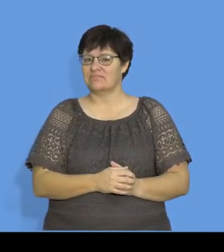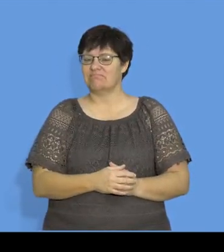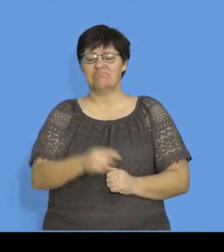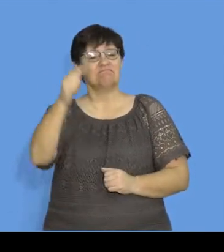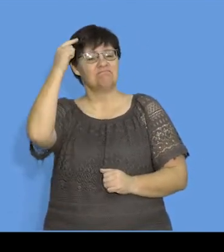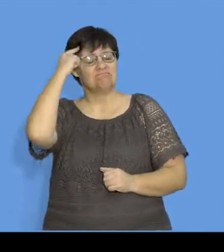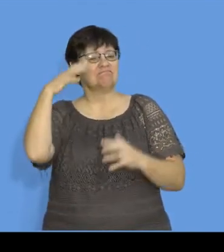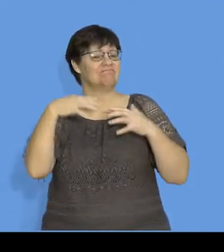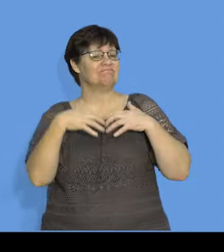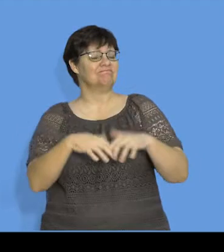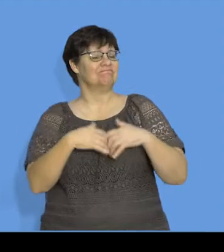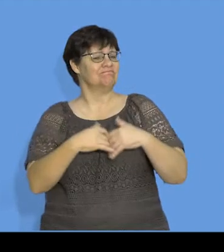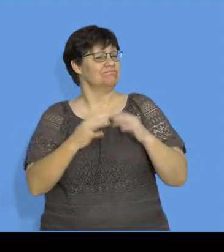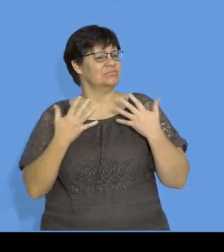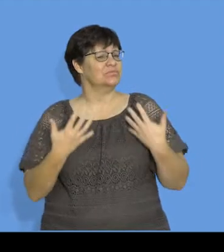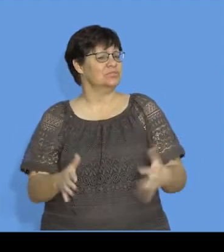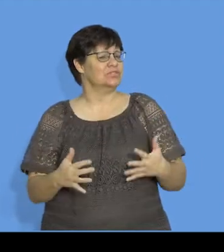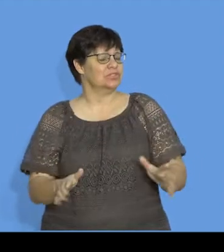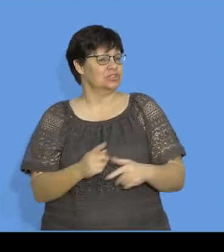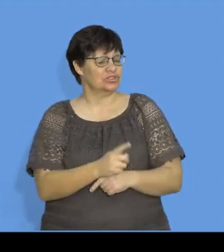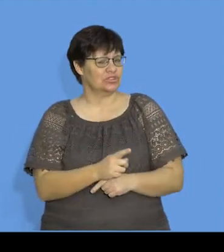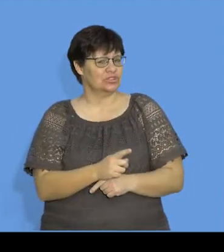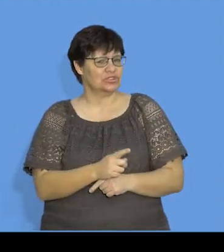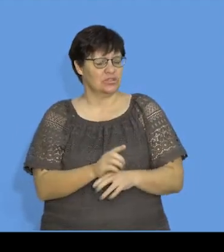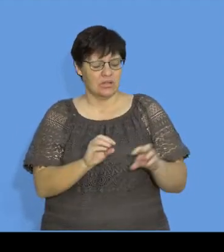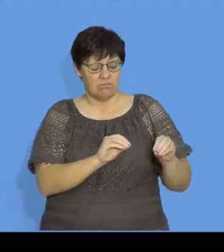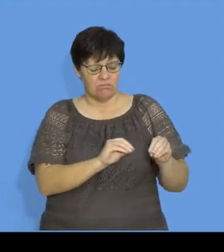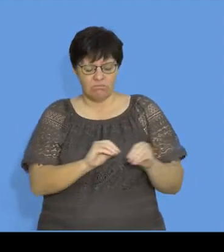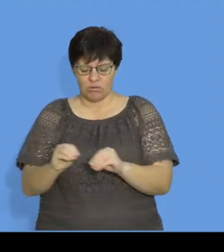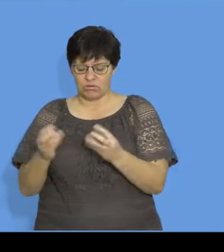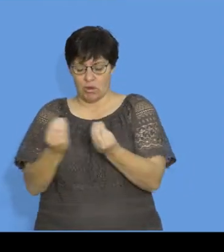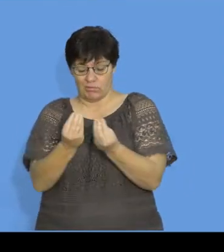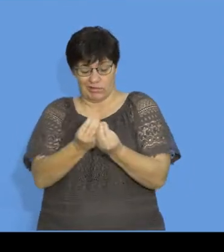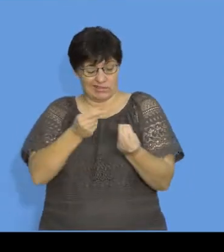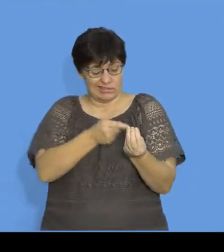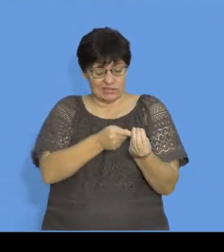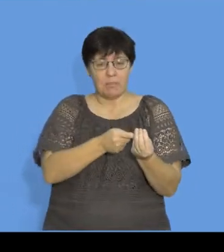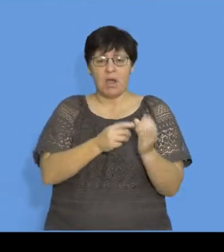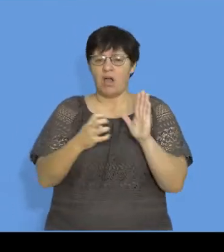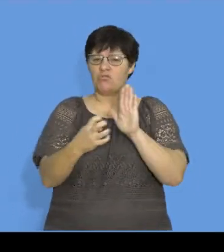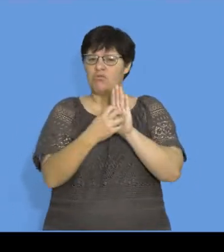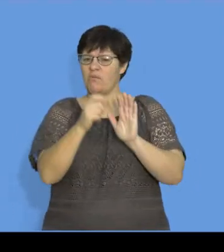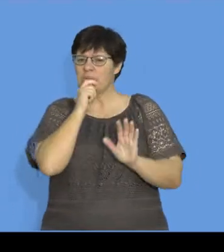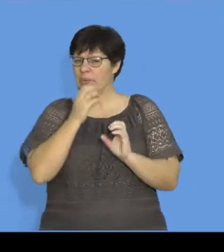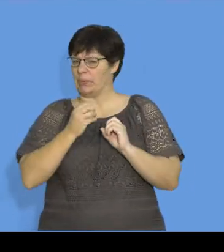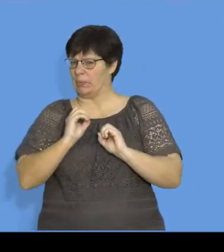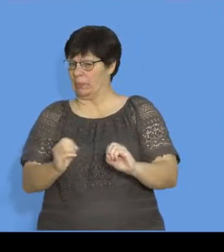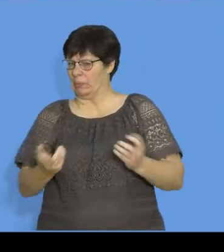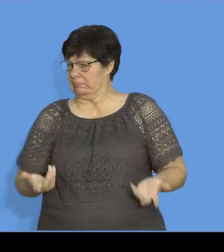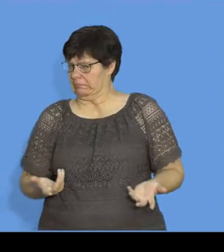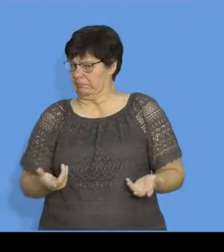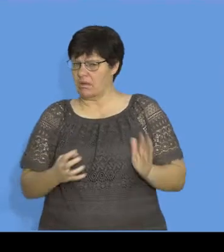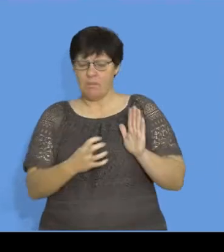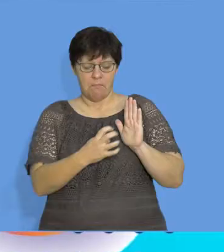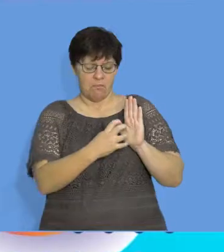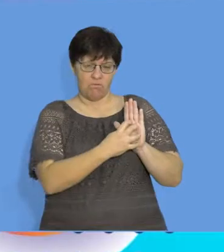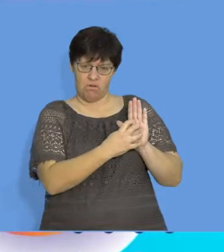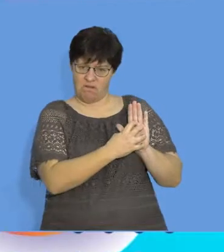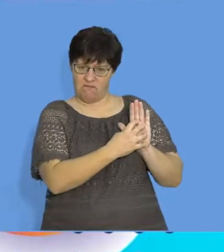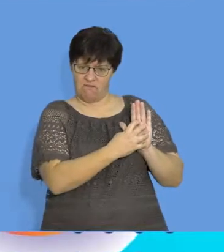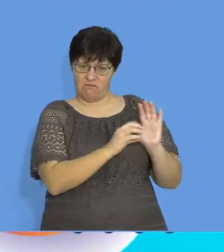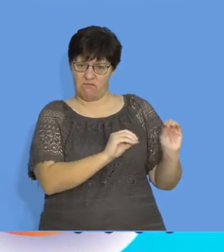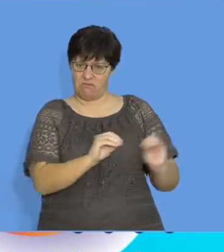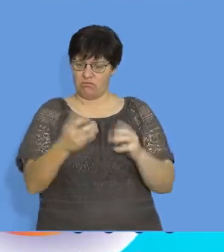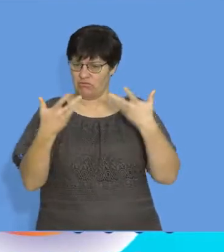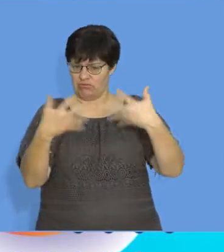thought about how to describe the motion of an object without using graphs? So we've done graphs of motion, and we've